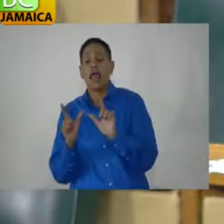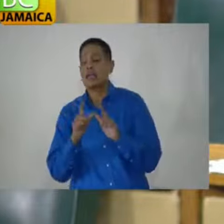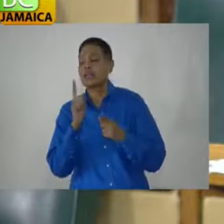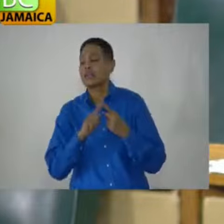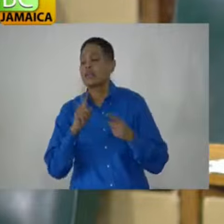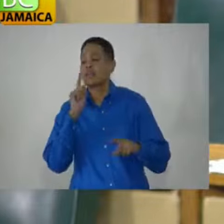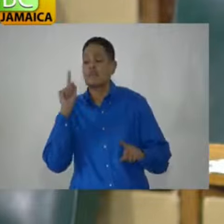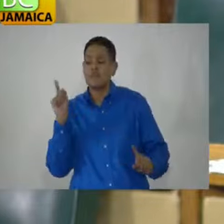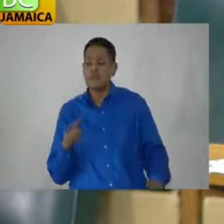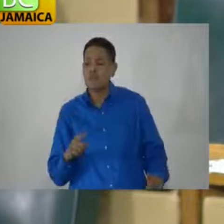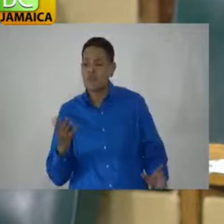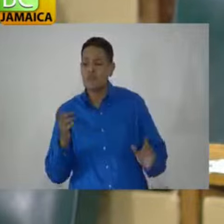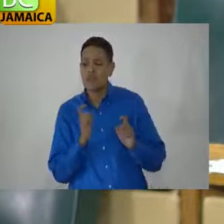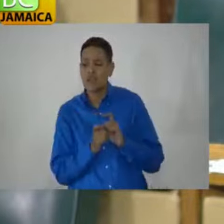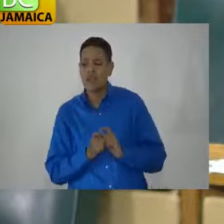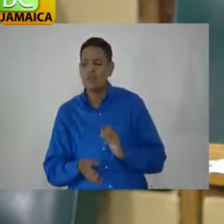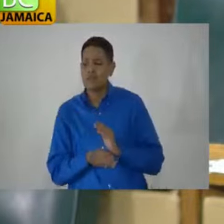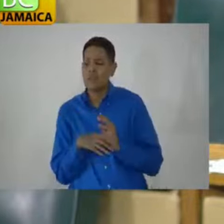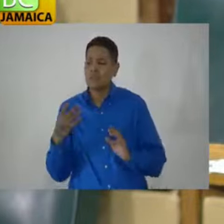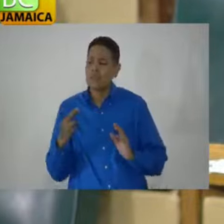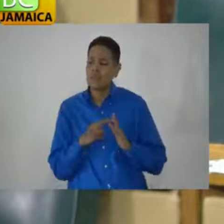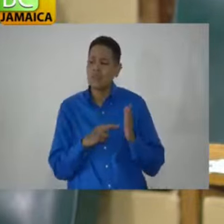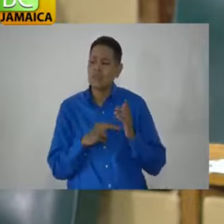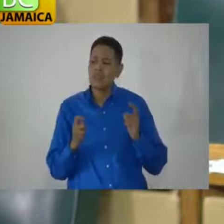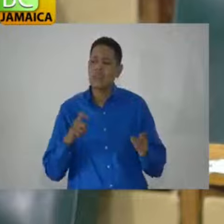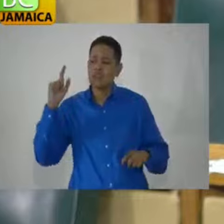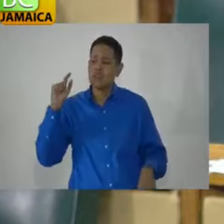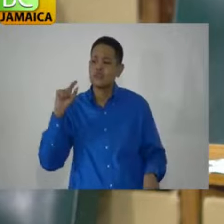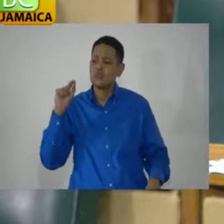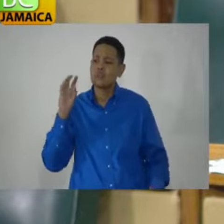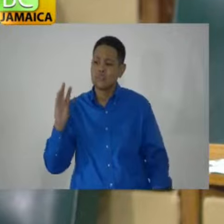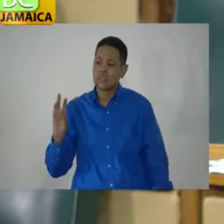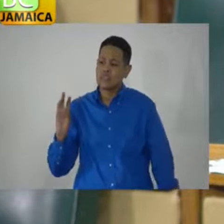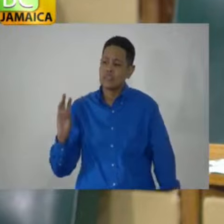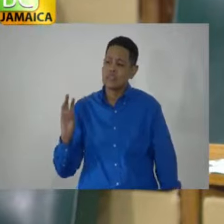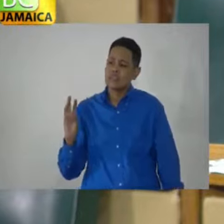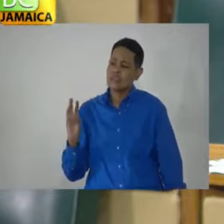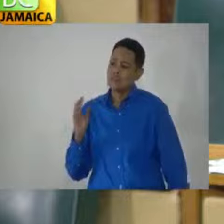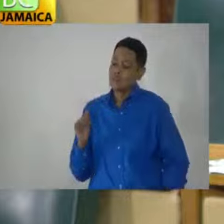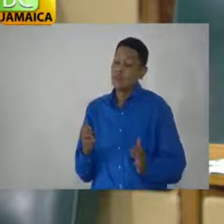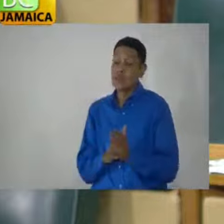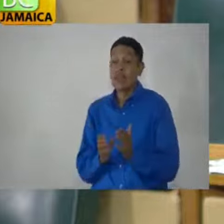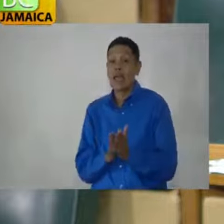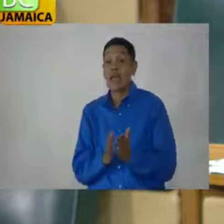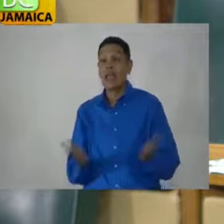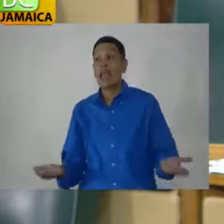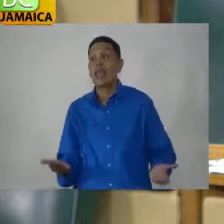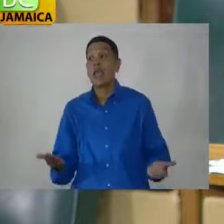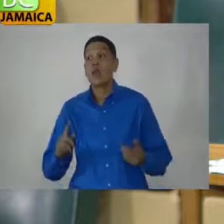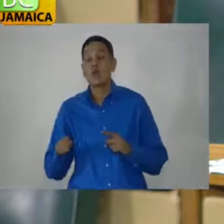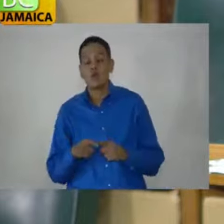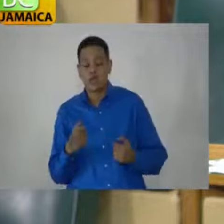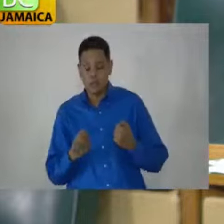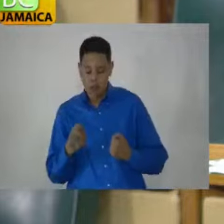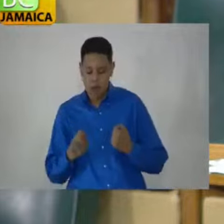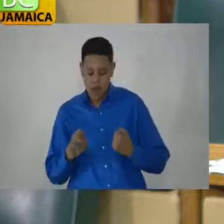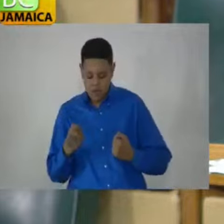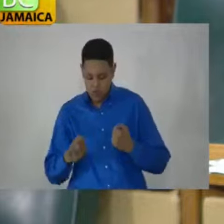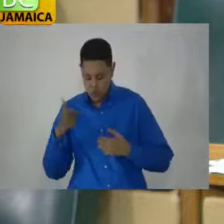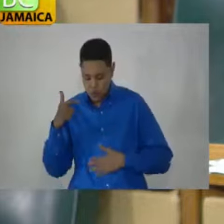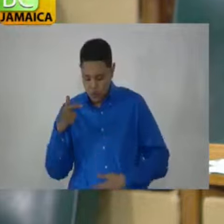and Reporting Amendment Regulation 2026, which was laid on the table of the House on